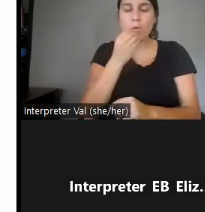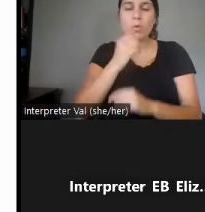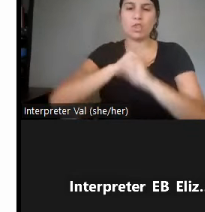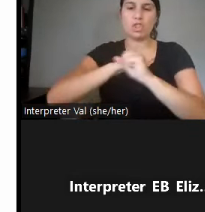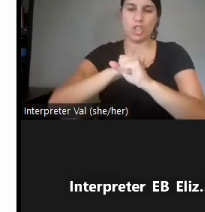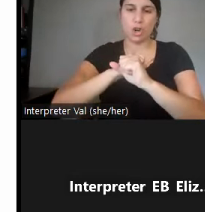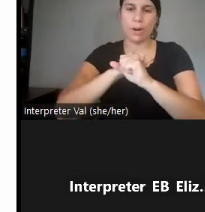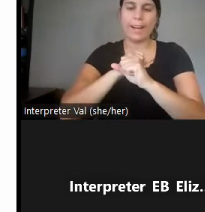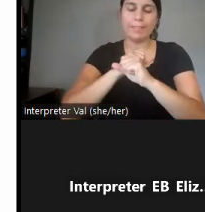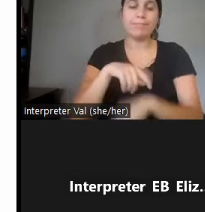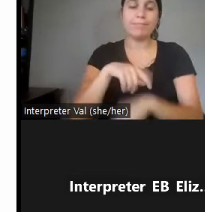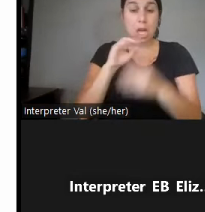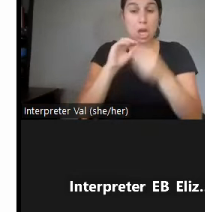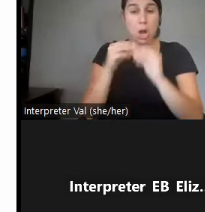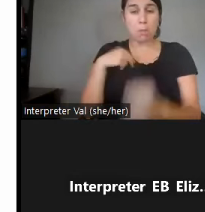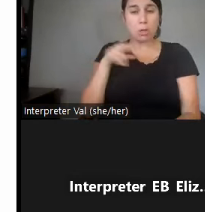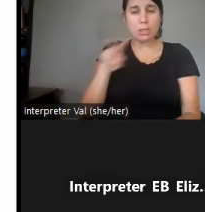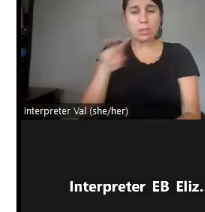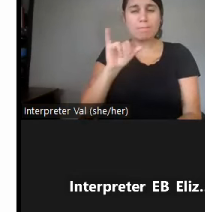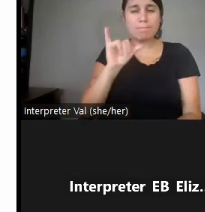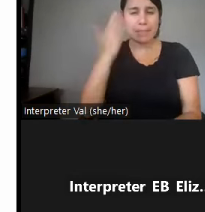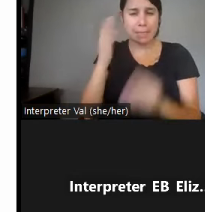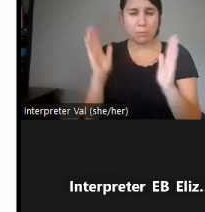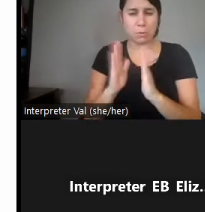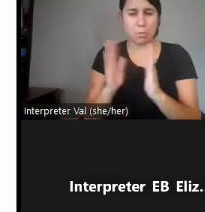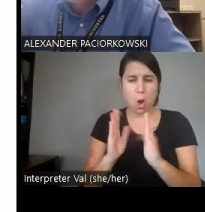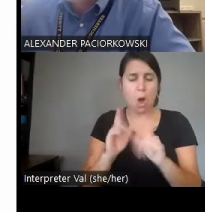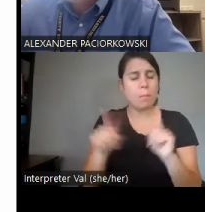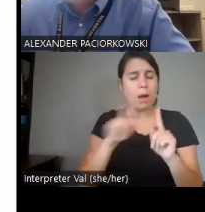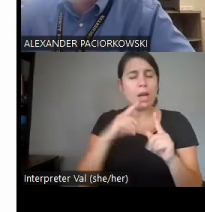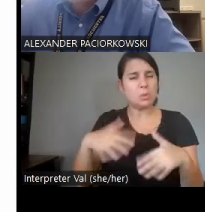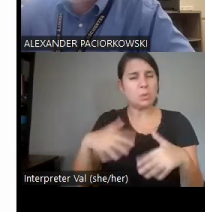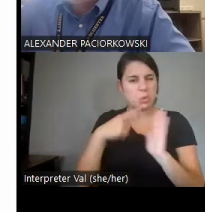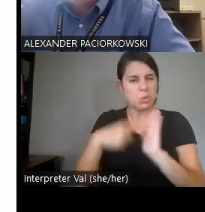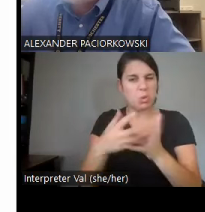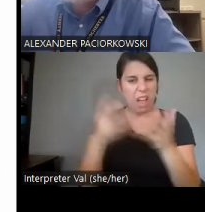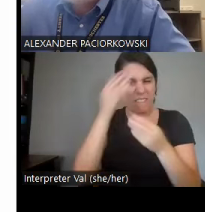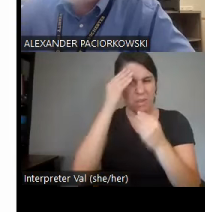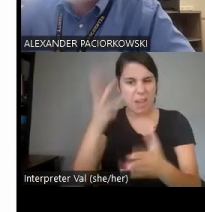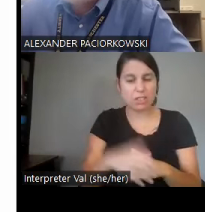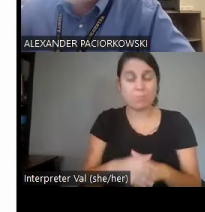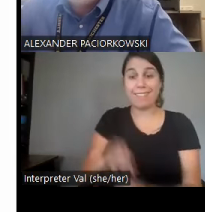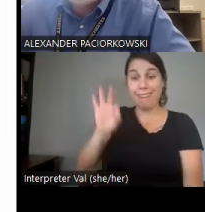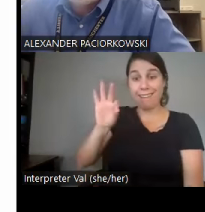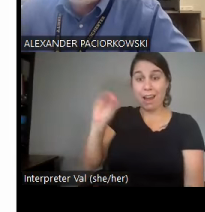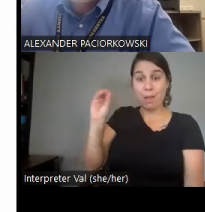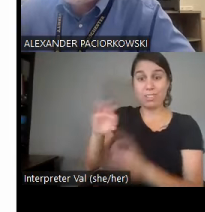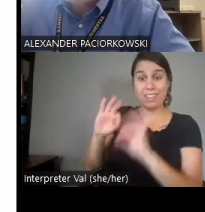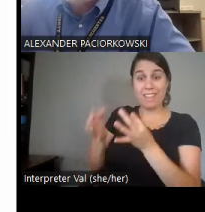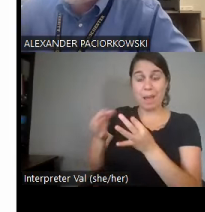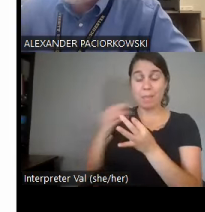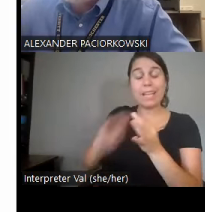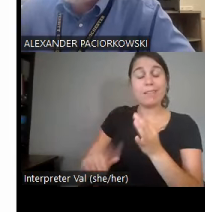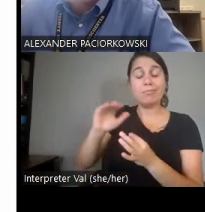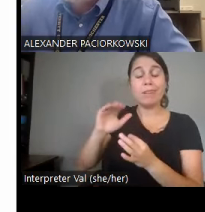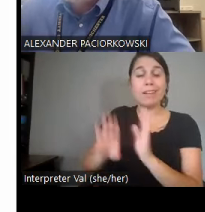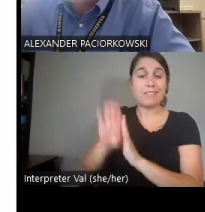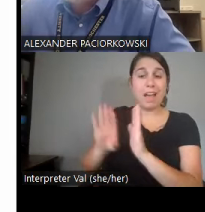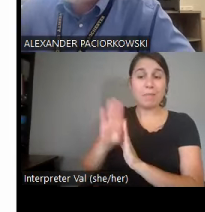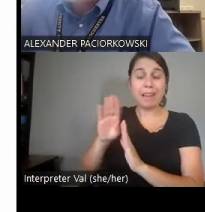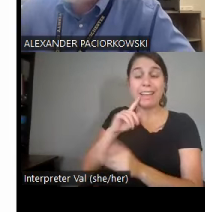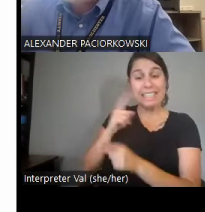numbers look small, but I think they're telling, is that you have 90% of families who are raising a developmentally typical child